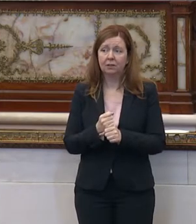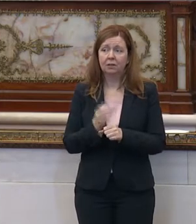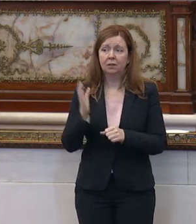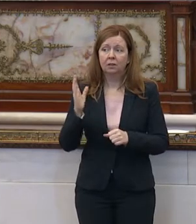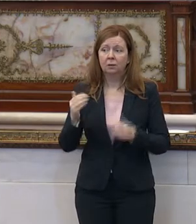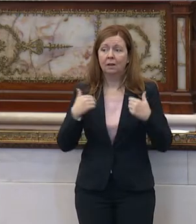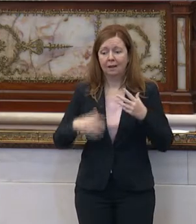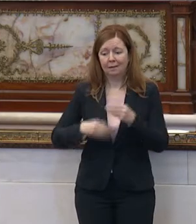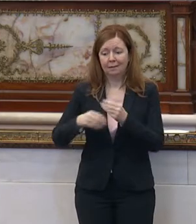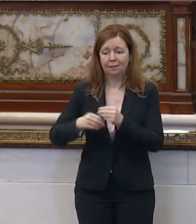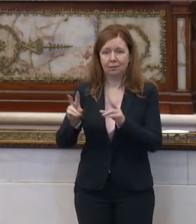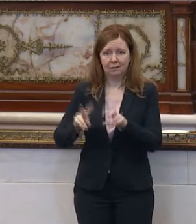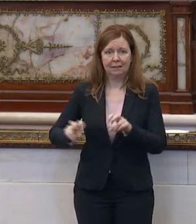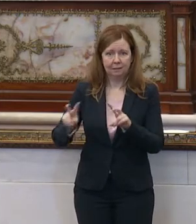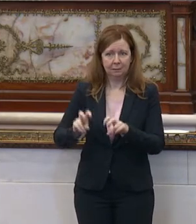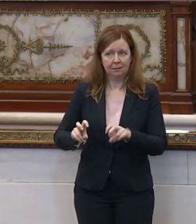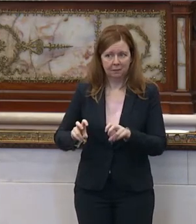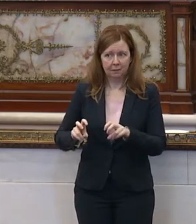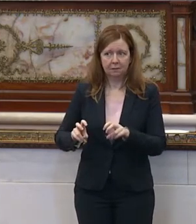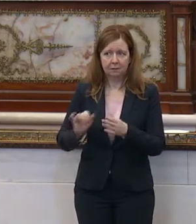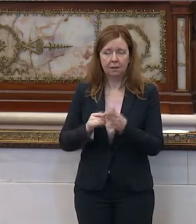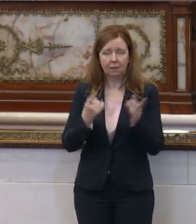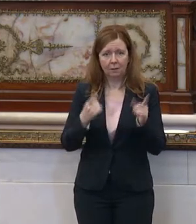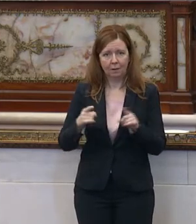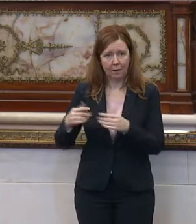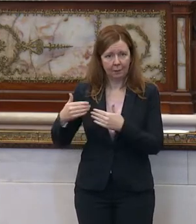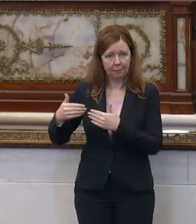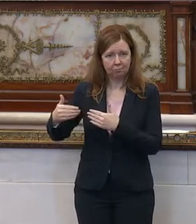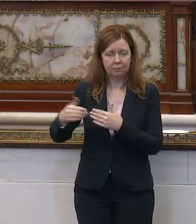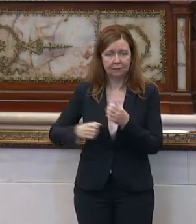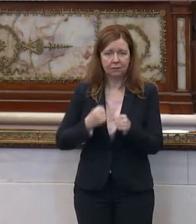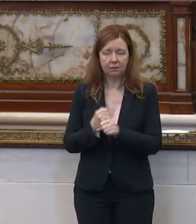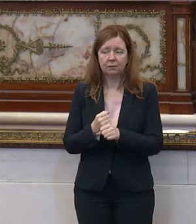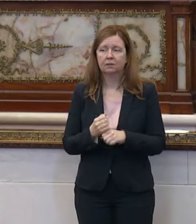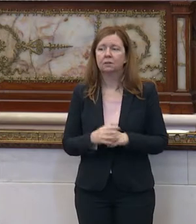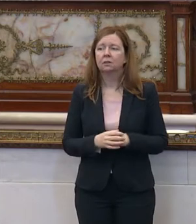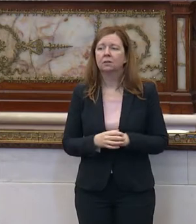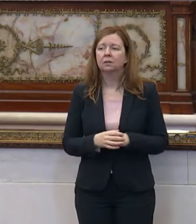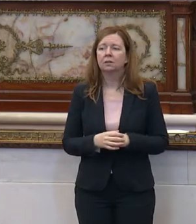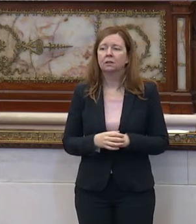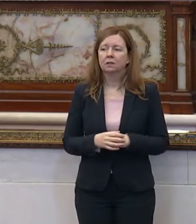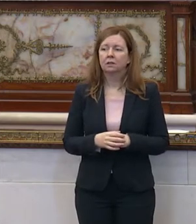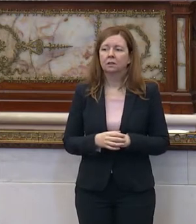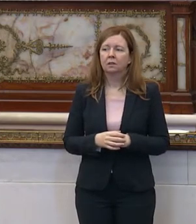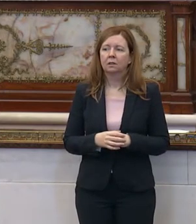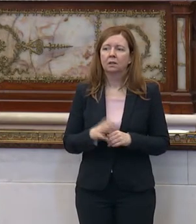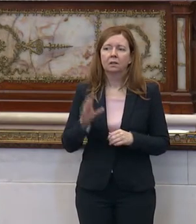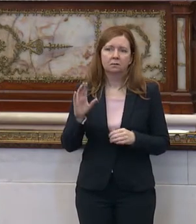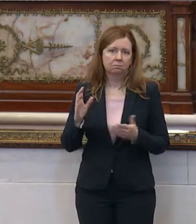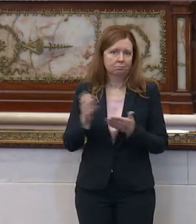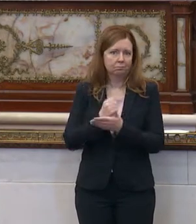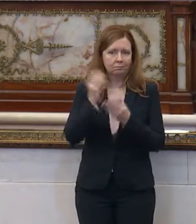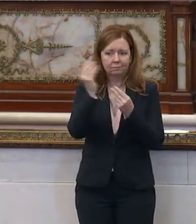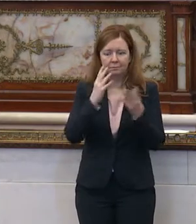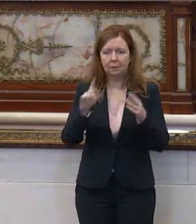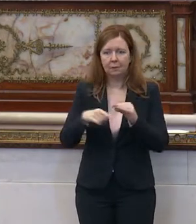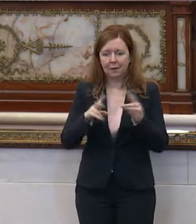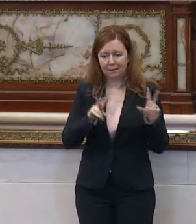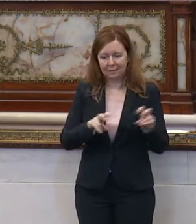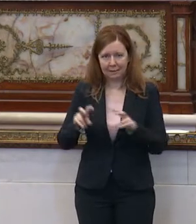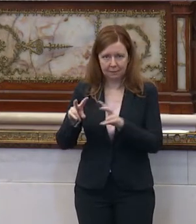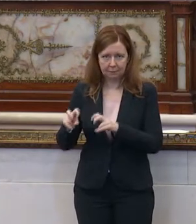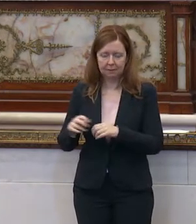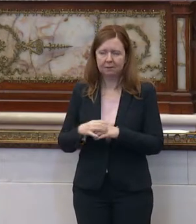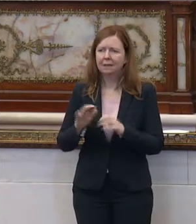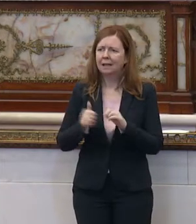will be additional assessments that will occur this year as well, and you're waiting to receive information regarding the assessments.